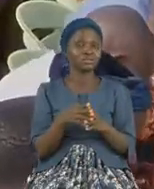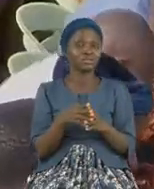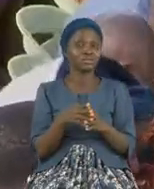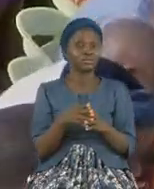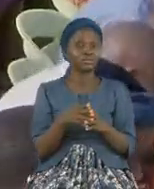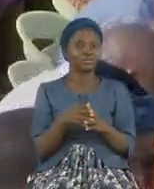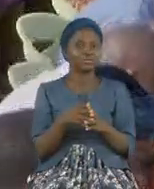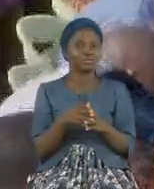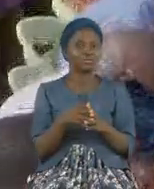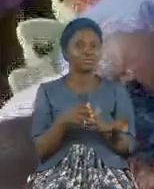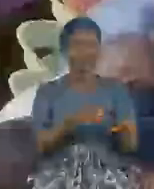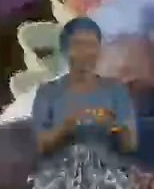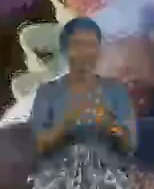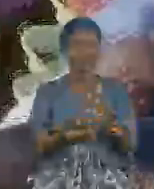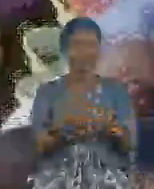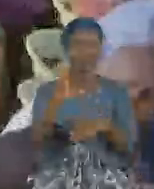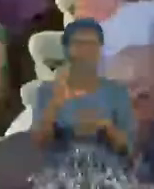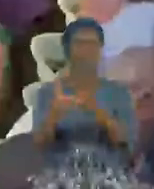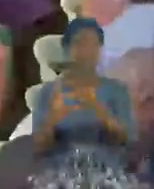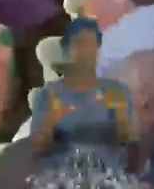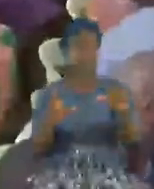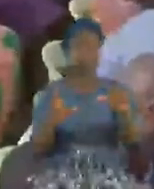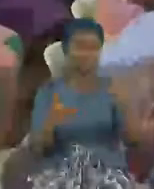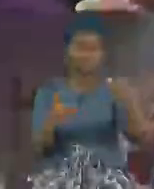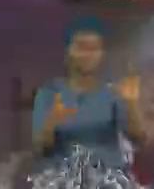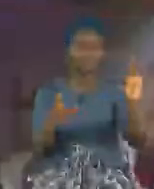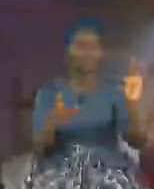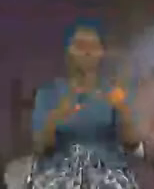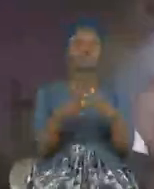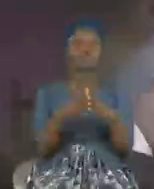of Acts, verse 19.